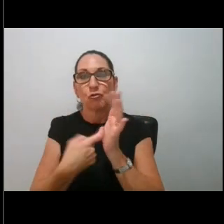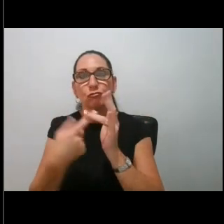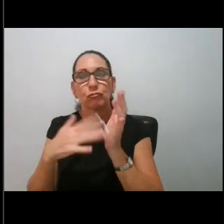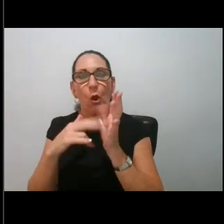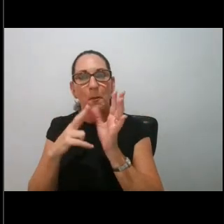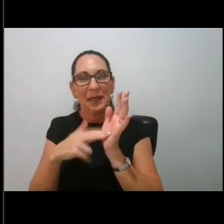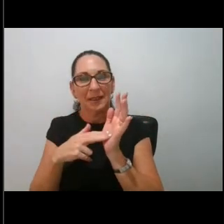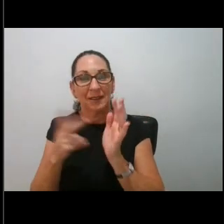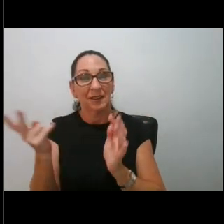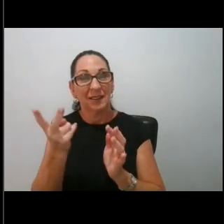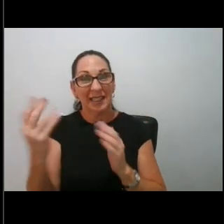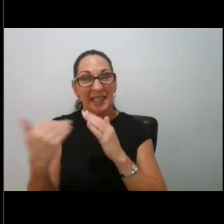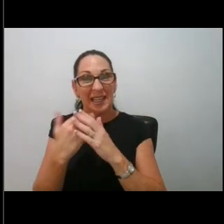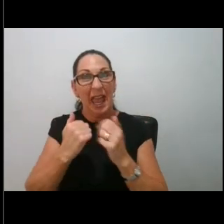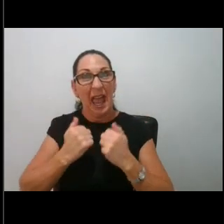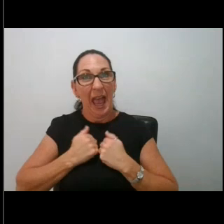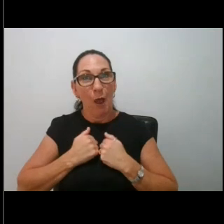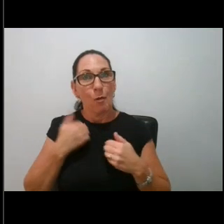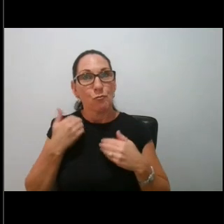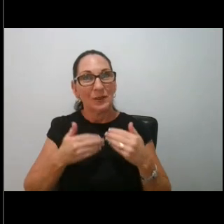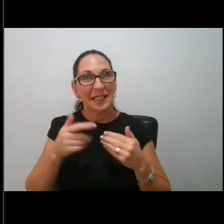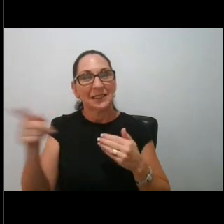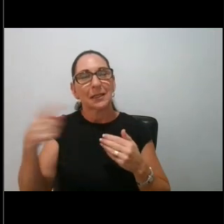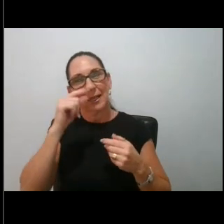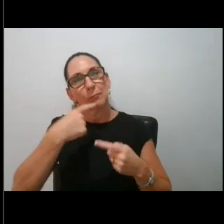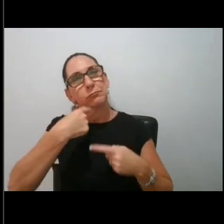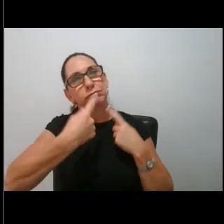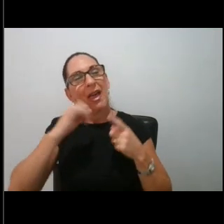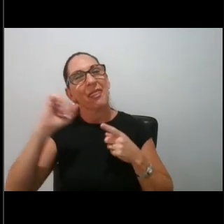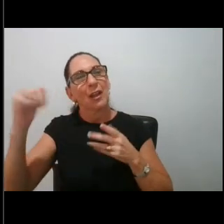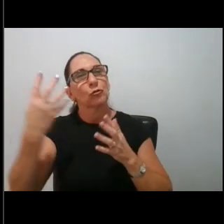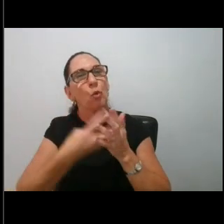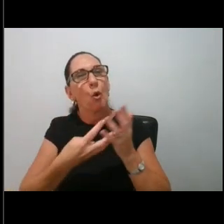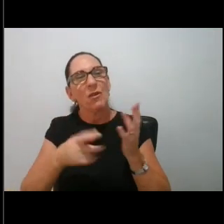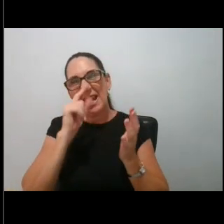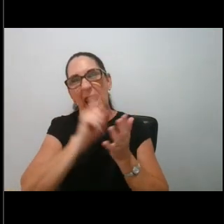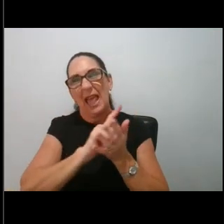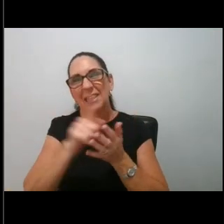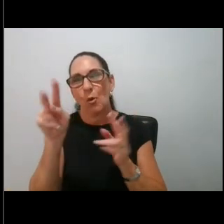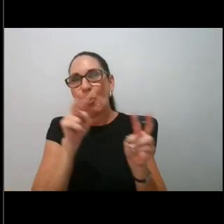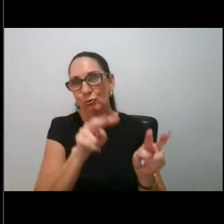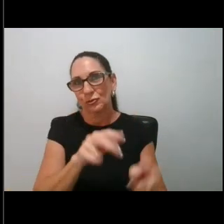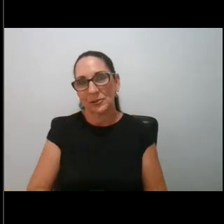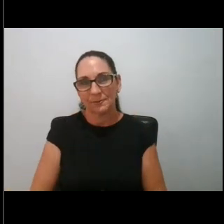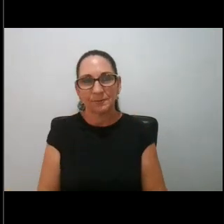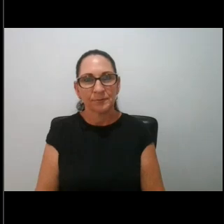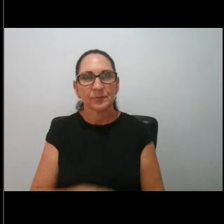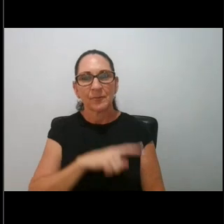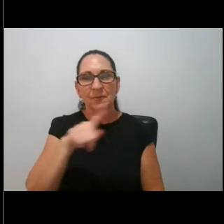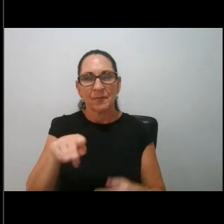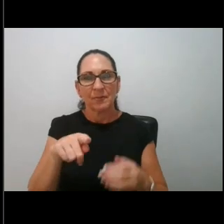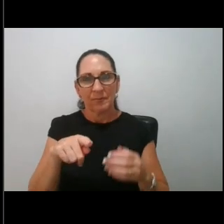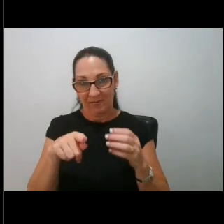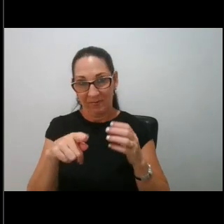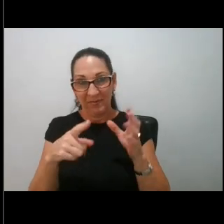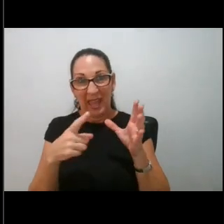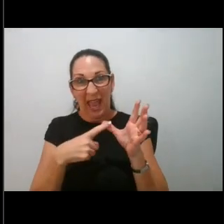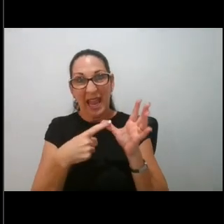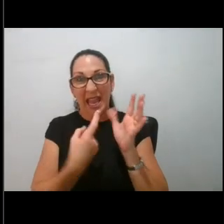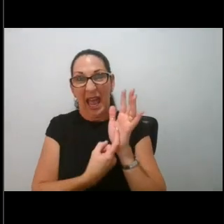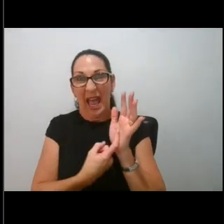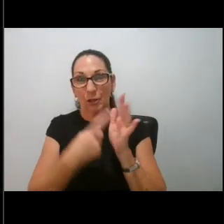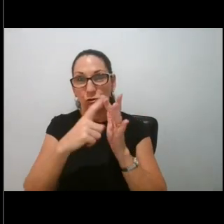process and they tell their story. So I'd encourage you to have a look at that in your own time. But adult restorative justice conferencing is basically